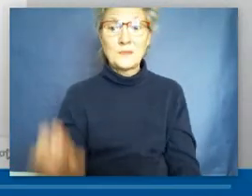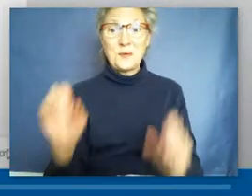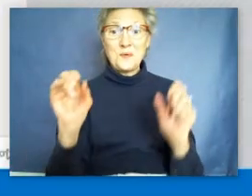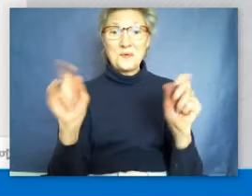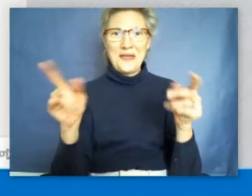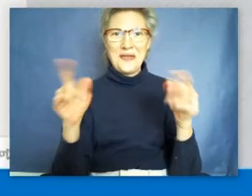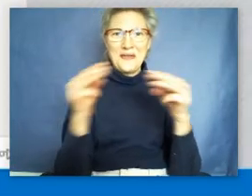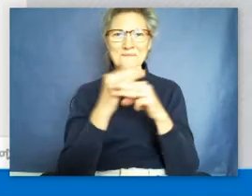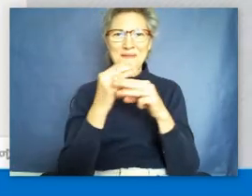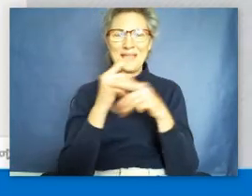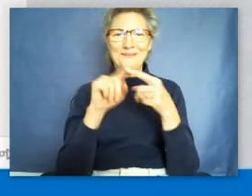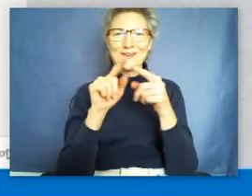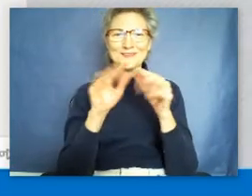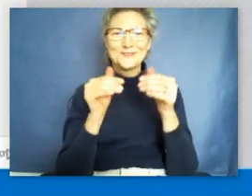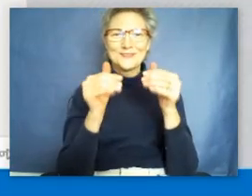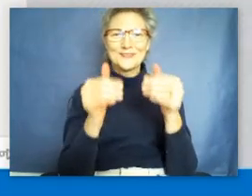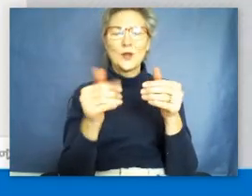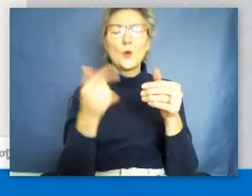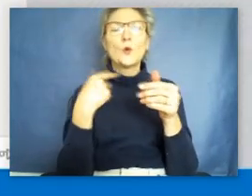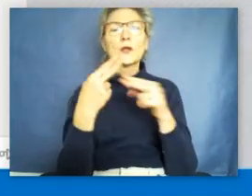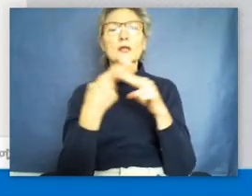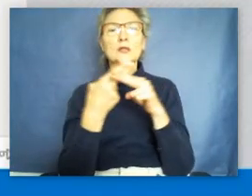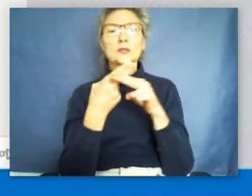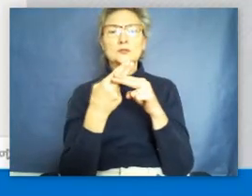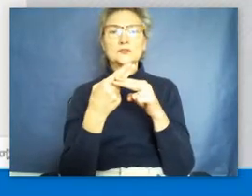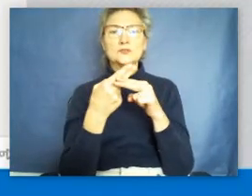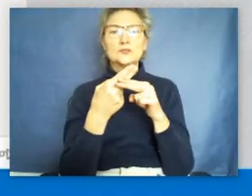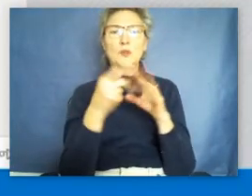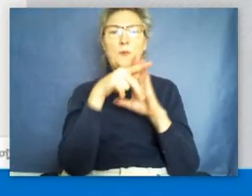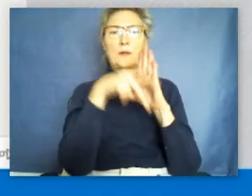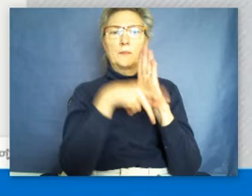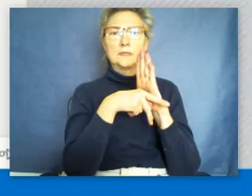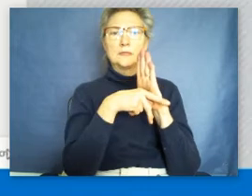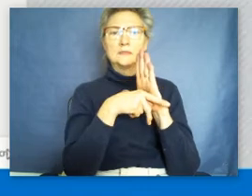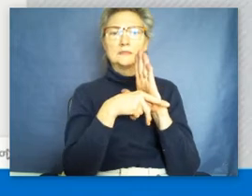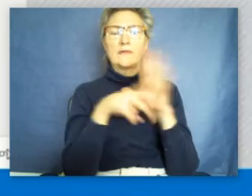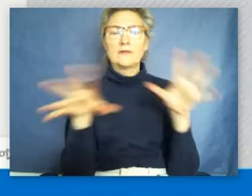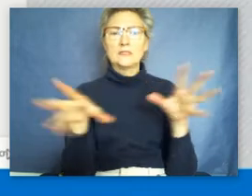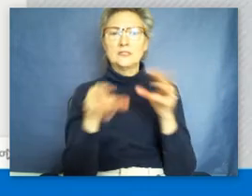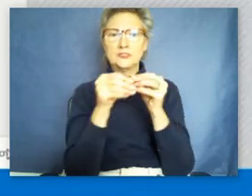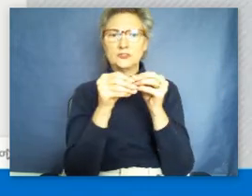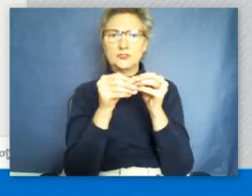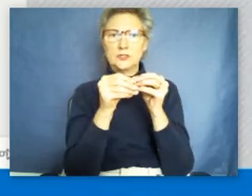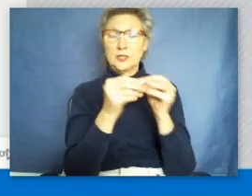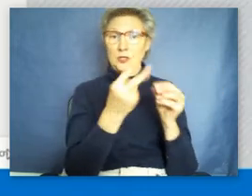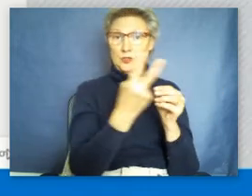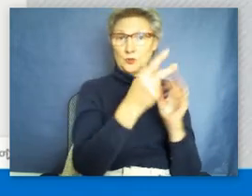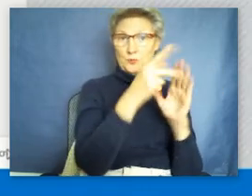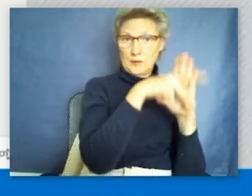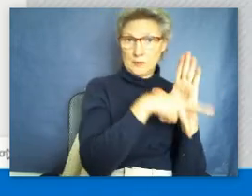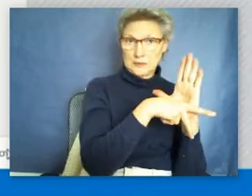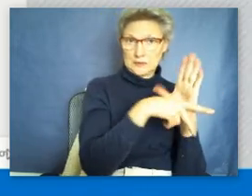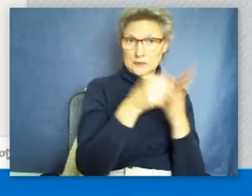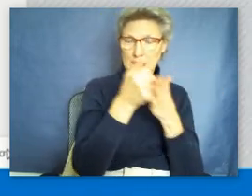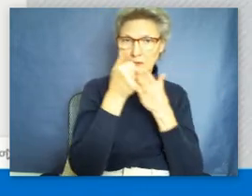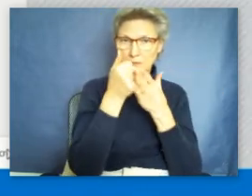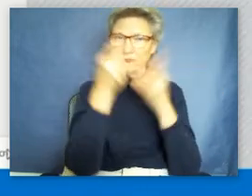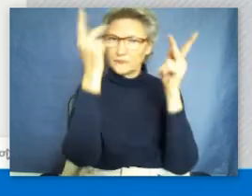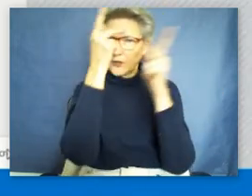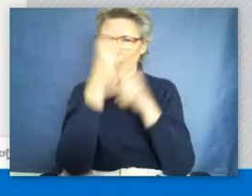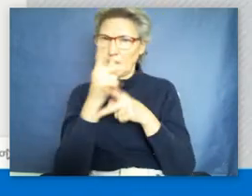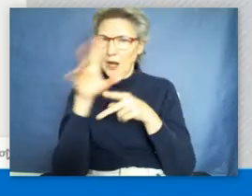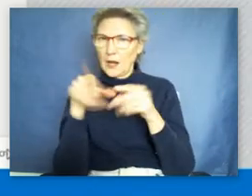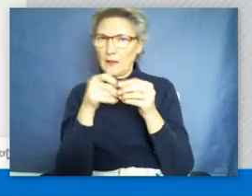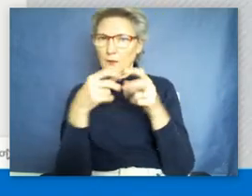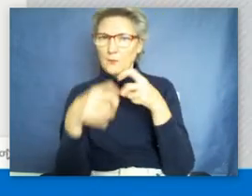friends, let's get started. So we're going to use the properties of addition, two of them, to help us work through another problem.